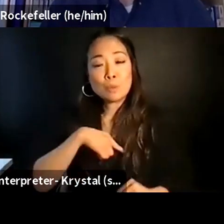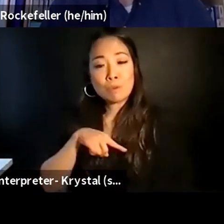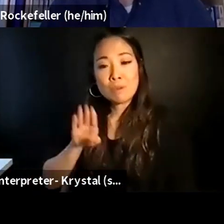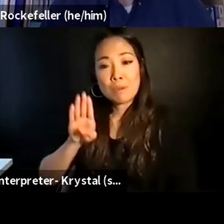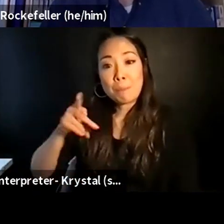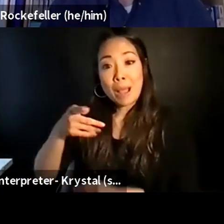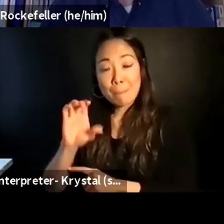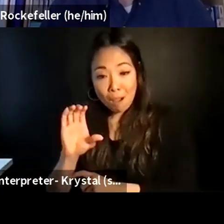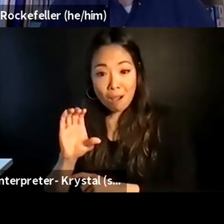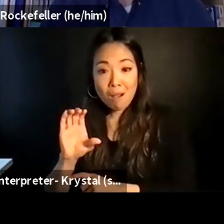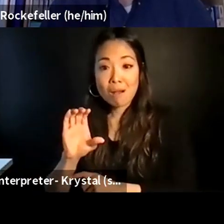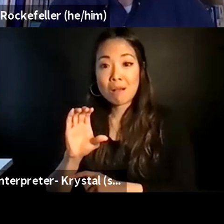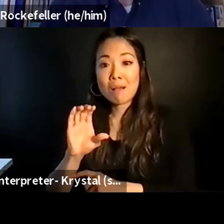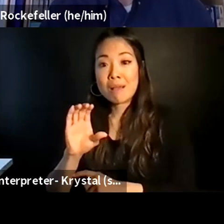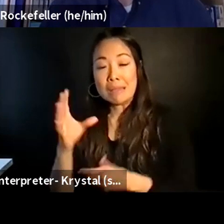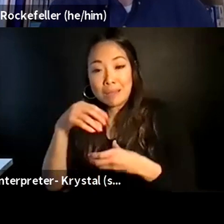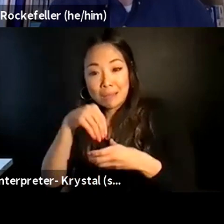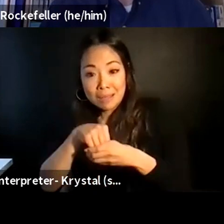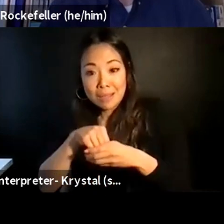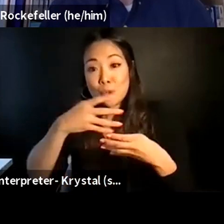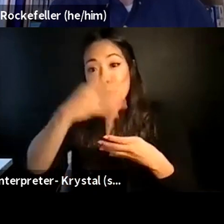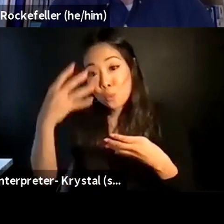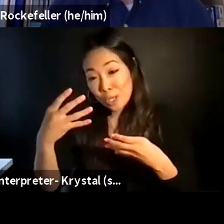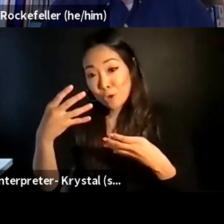queer circles are often oppressed by other queer folk,